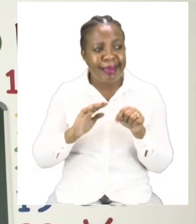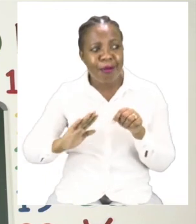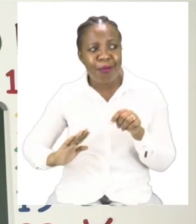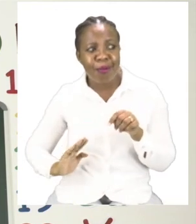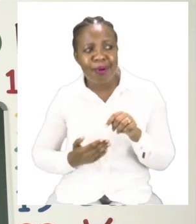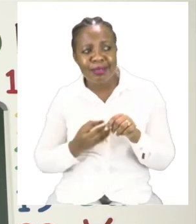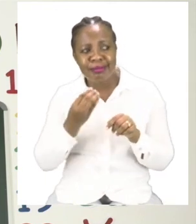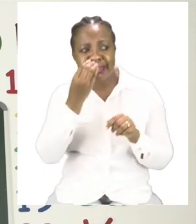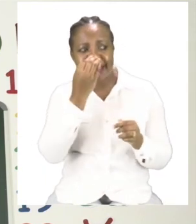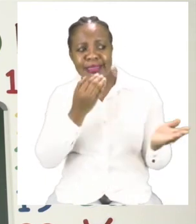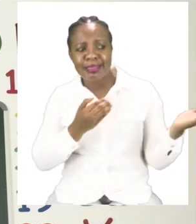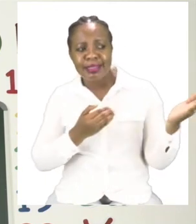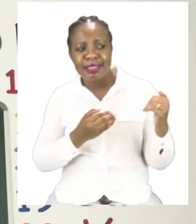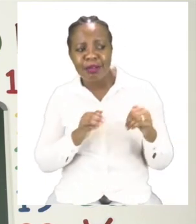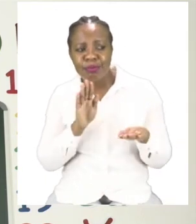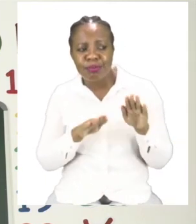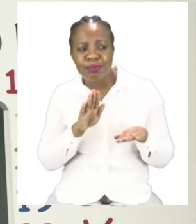the drum.